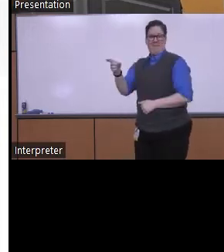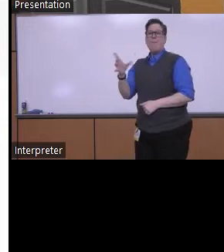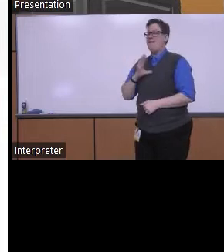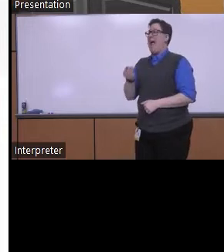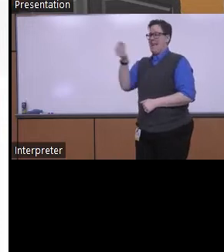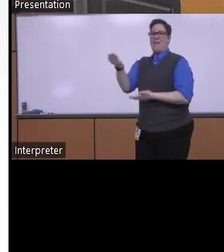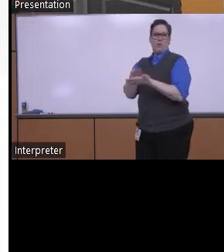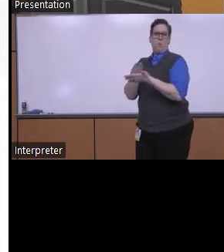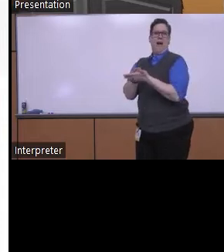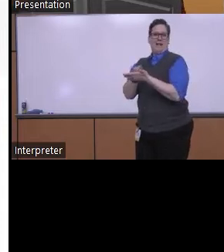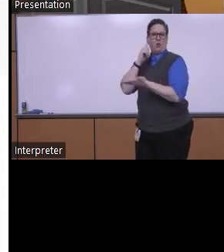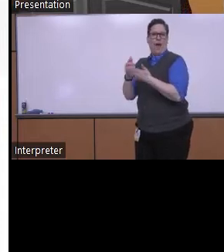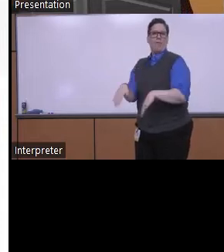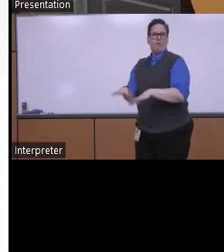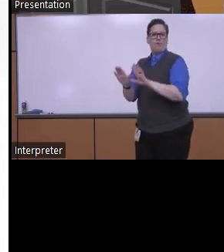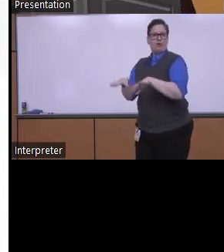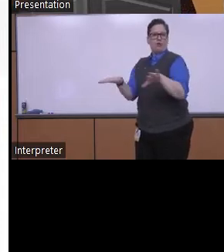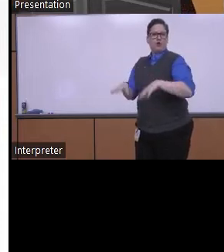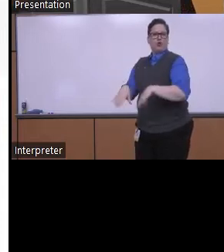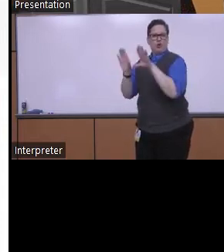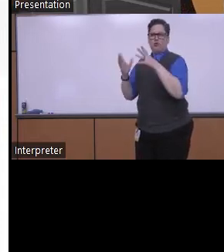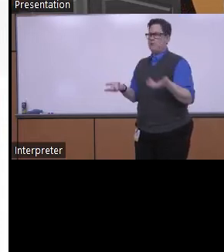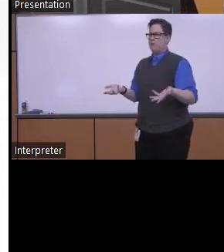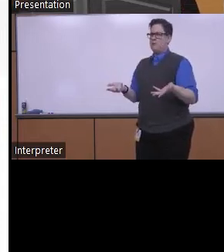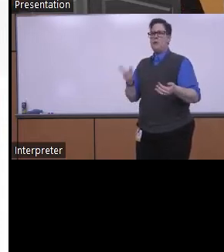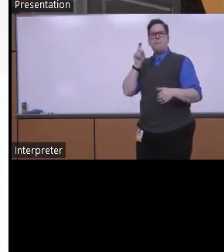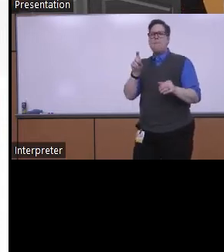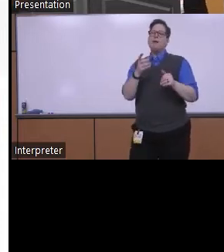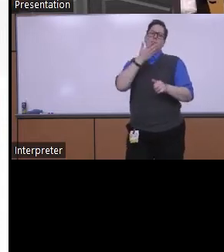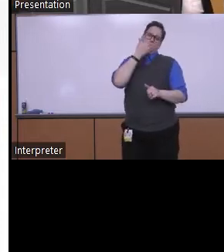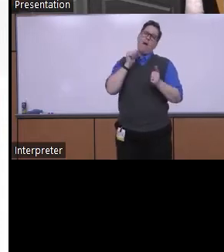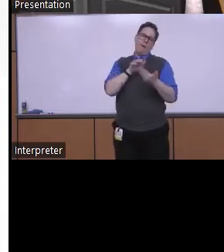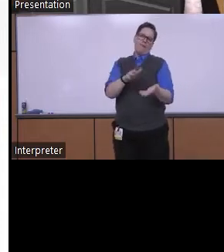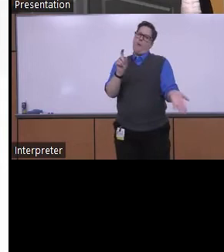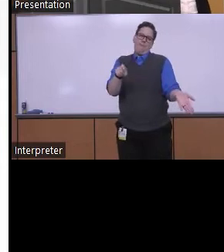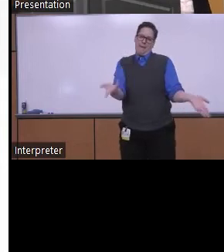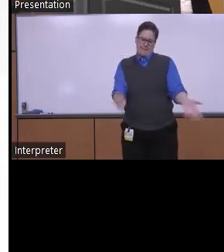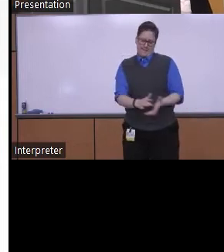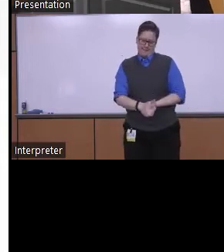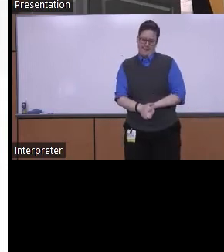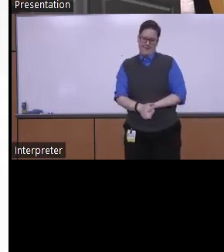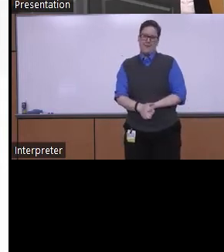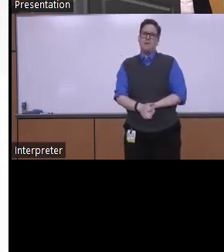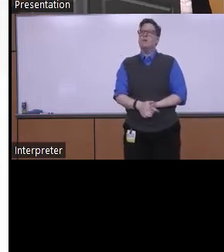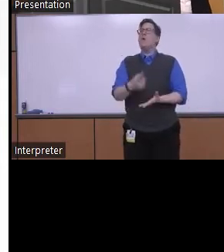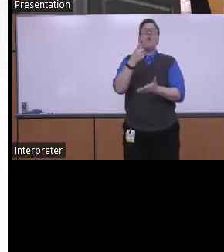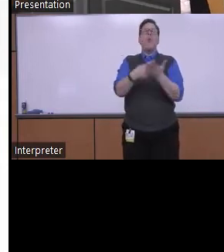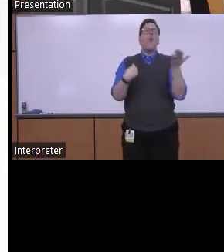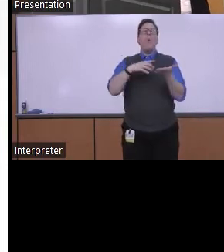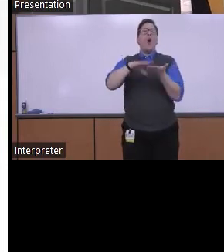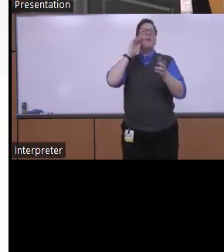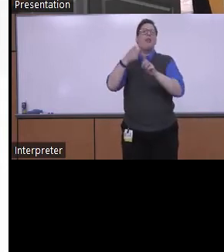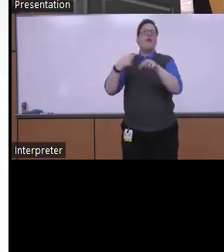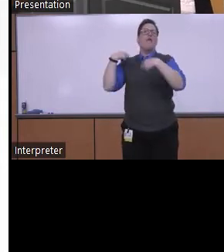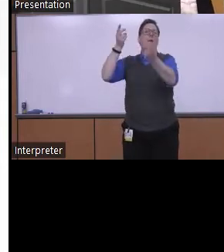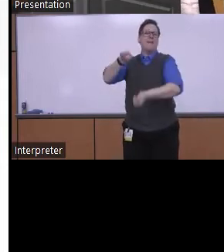with subsidies to raise these children. There must be a more straightforward way to do things. So what can we learn from all of